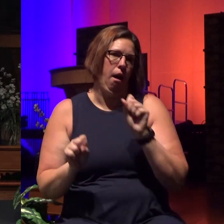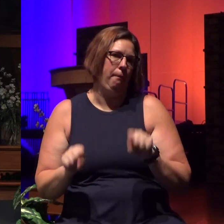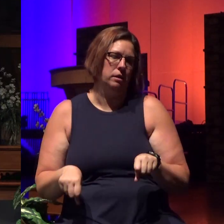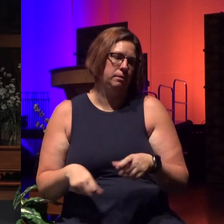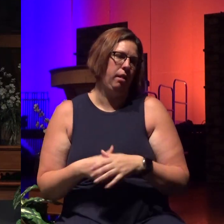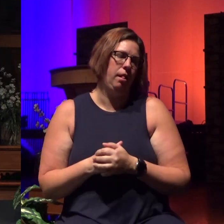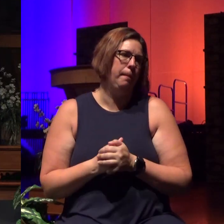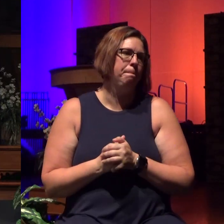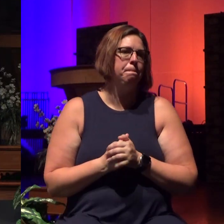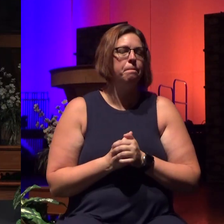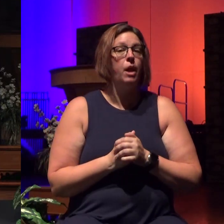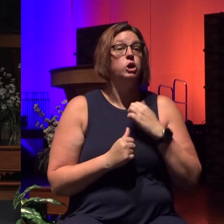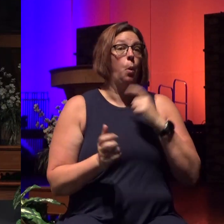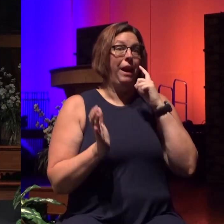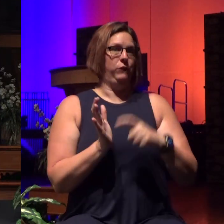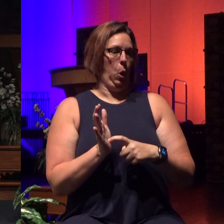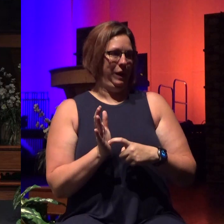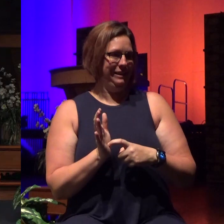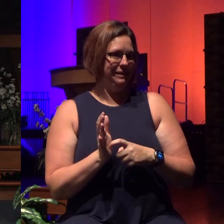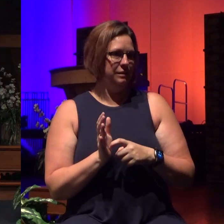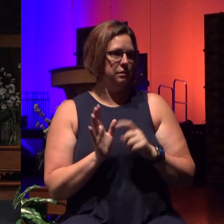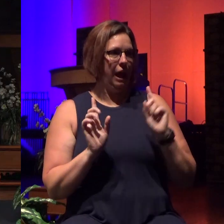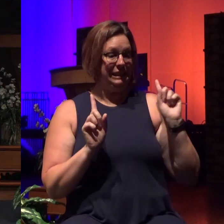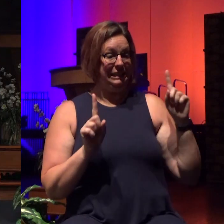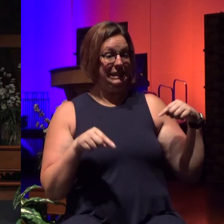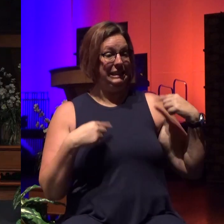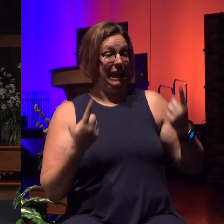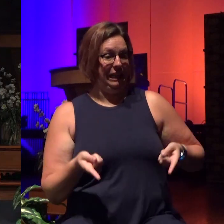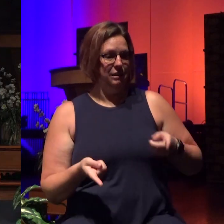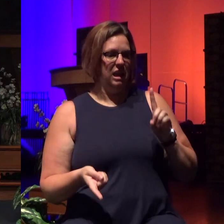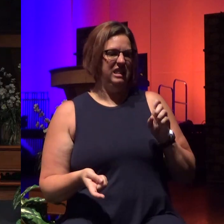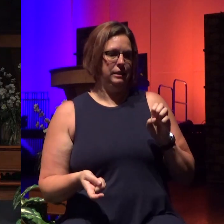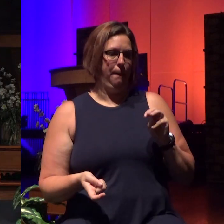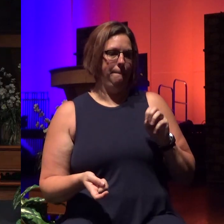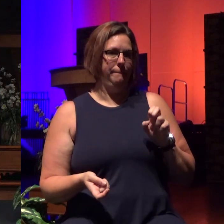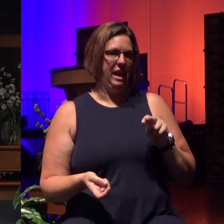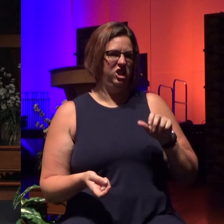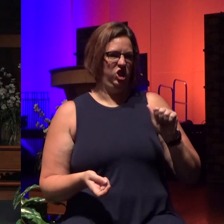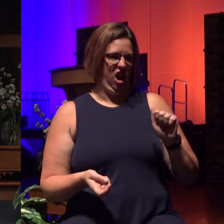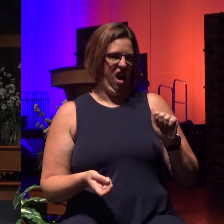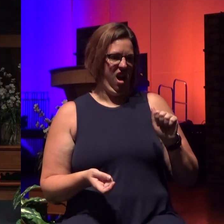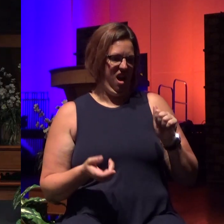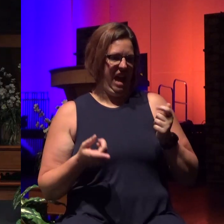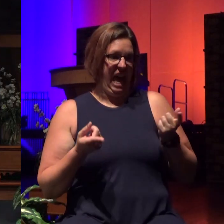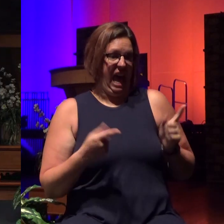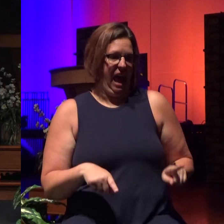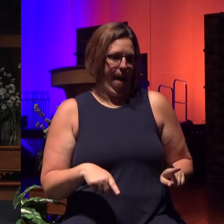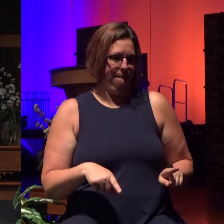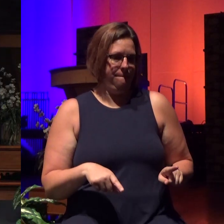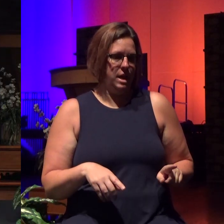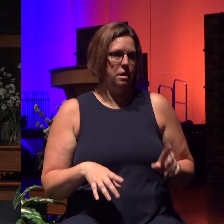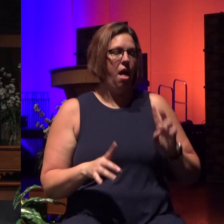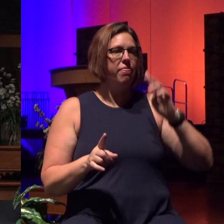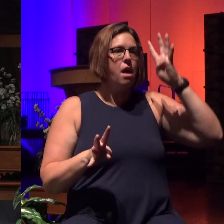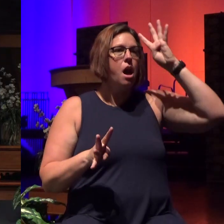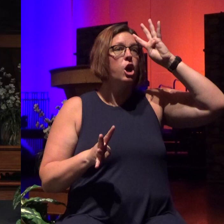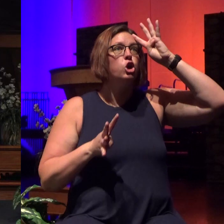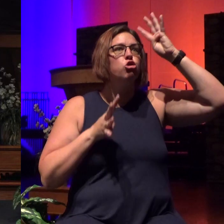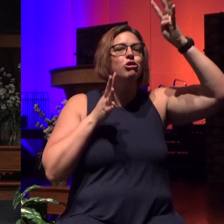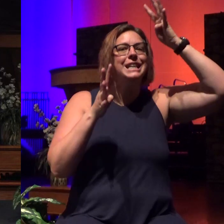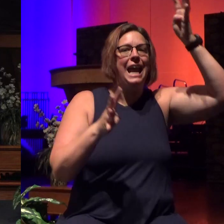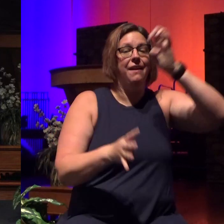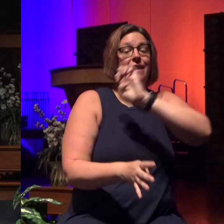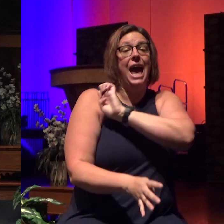what I've noticed. Since his dementia took him down, that hasn't stopped the creative